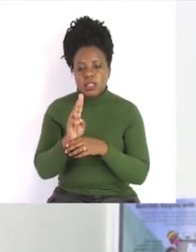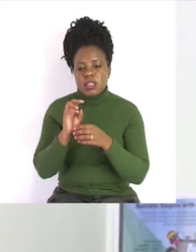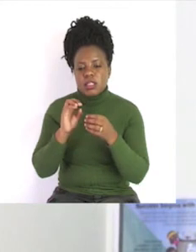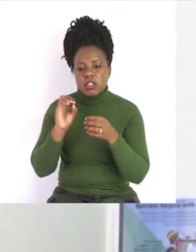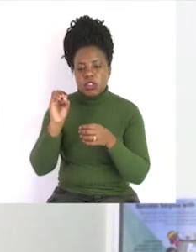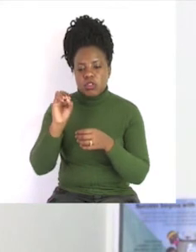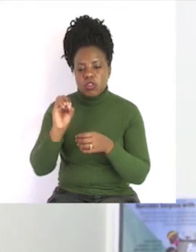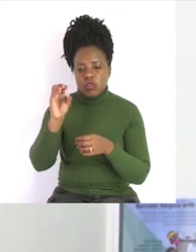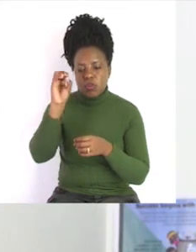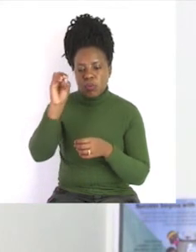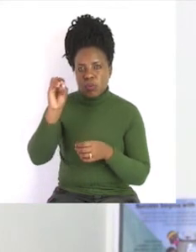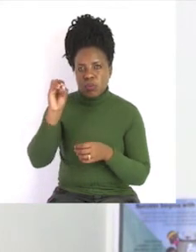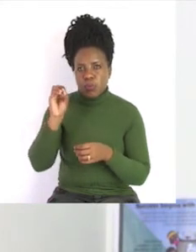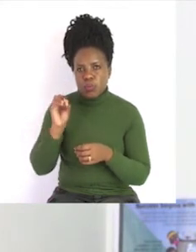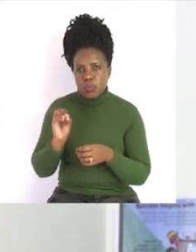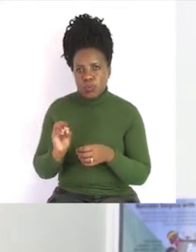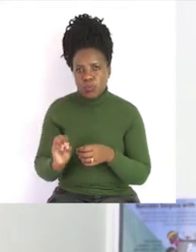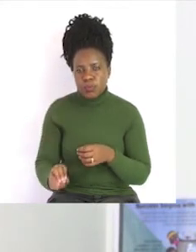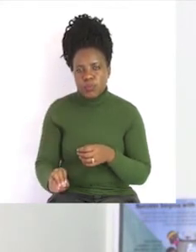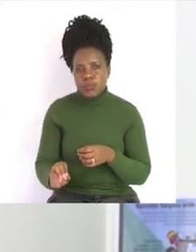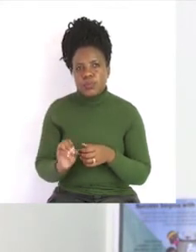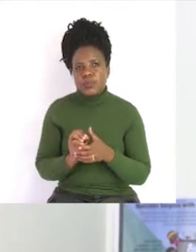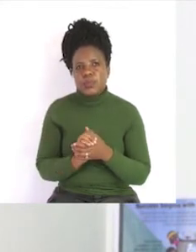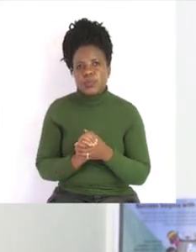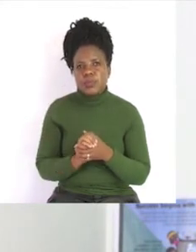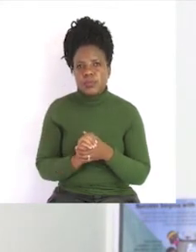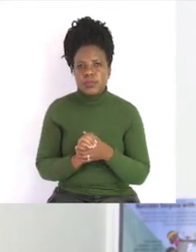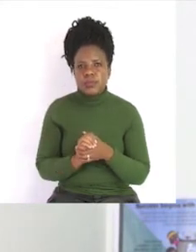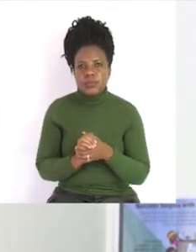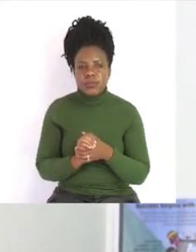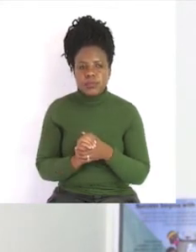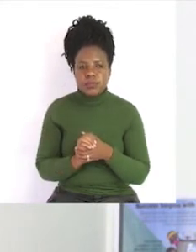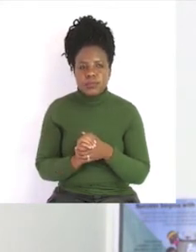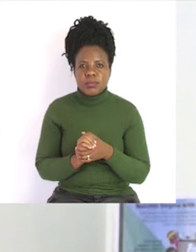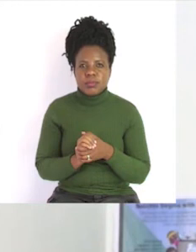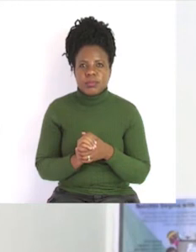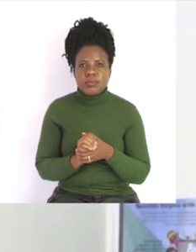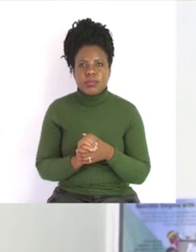Next, I drop my next placeholder.